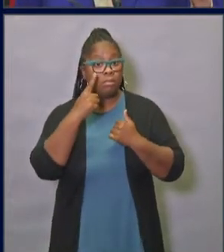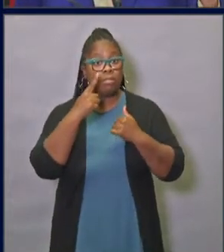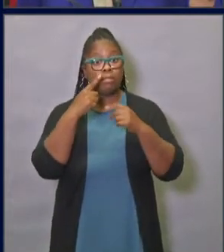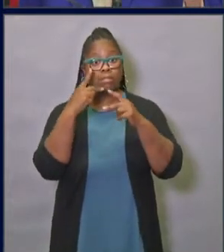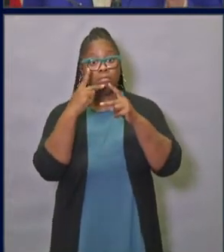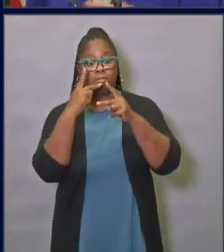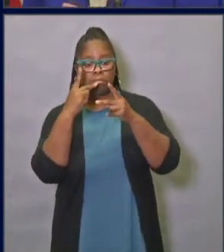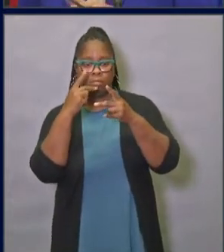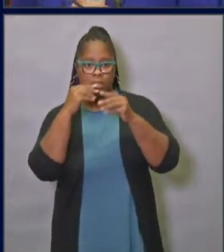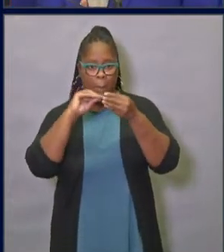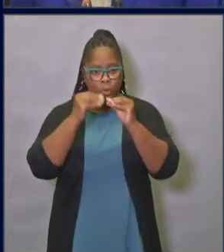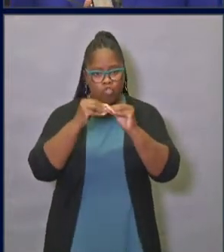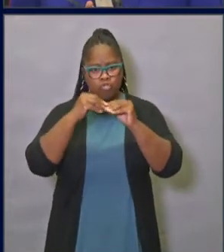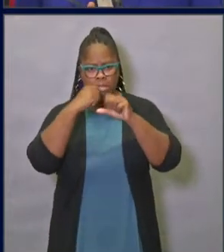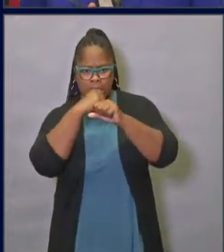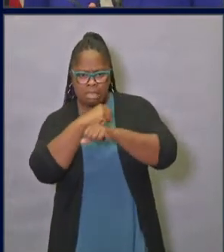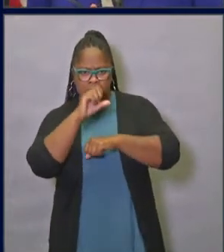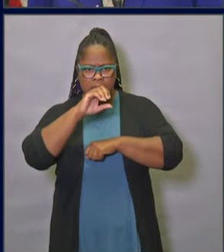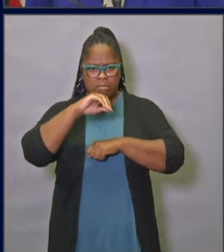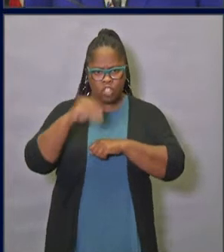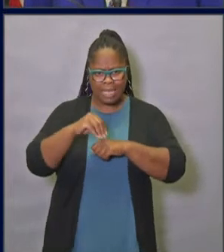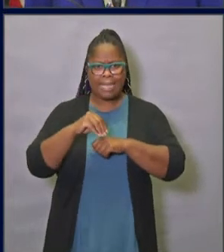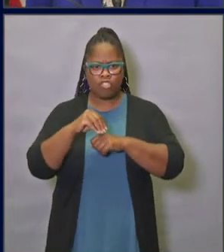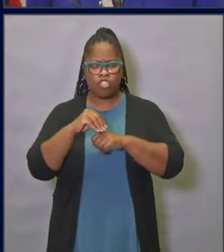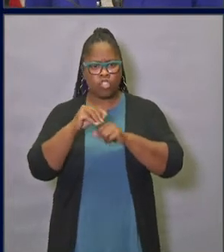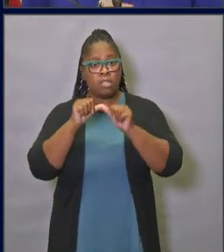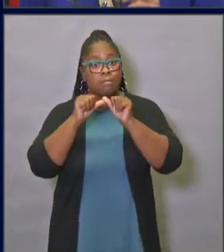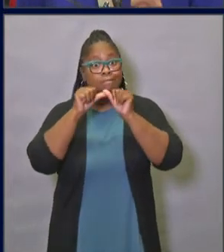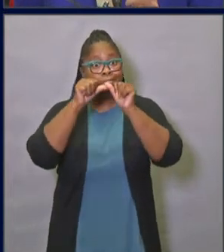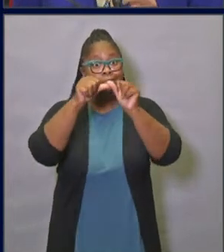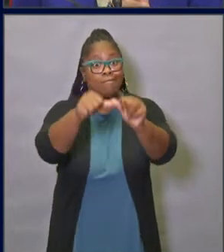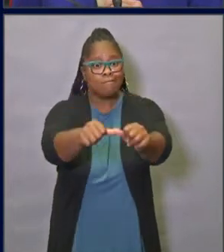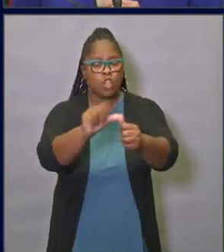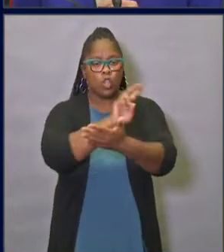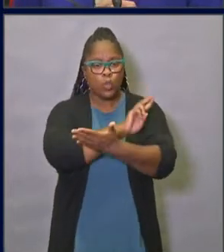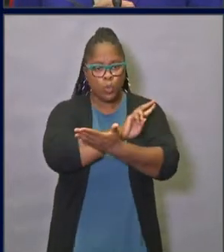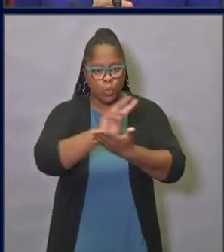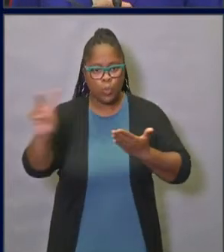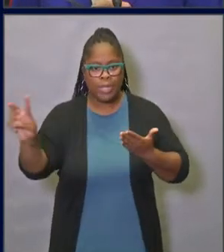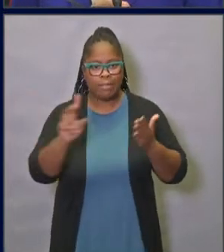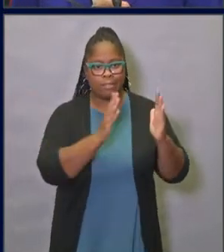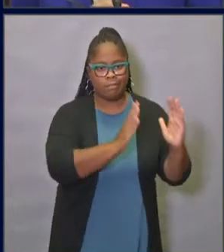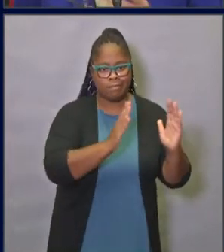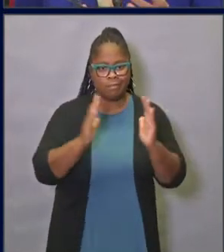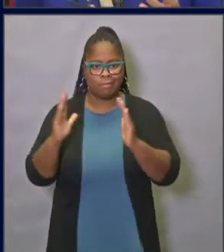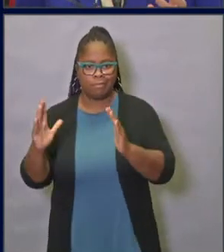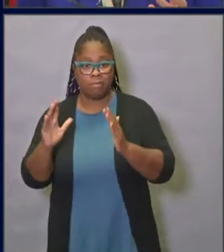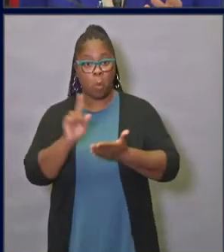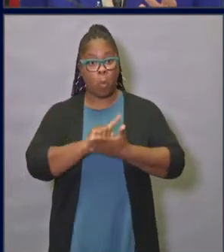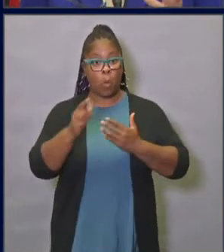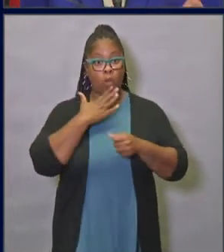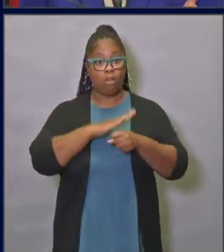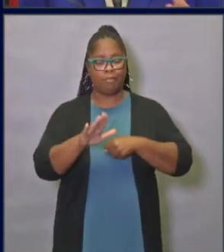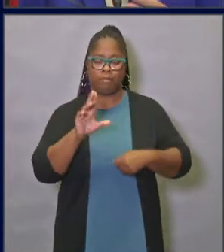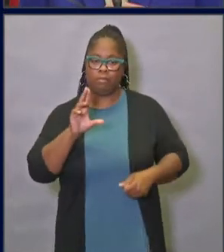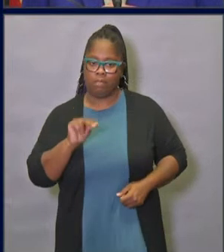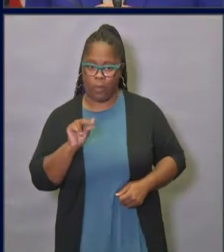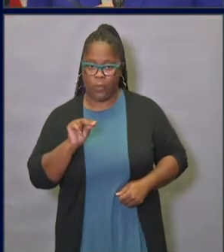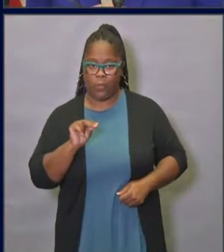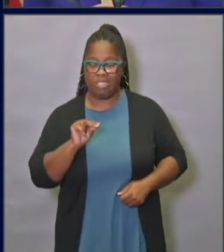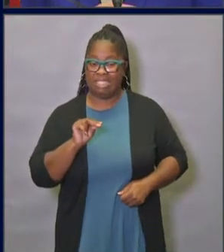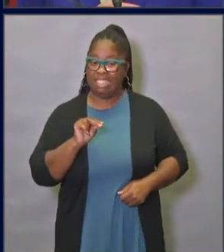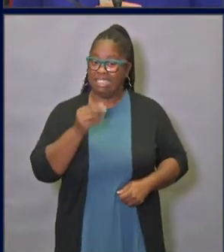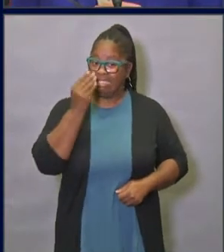seeing here, or the numbers continue to decline, for at least 2 consecutive weeks. Unfortunately, we did see